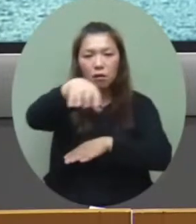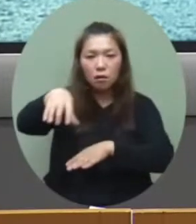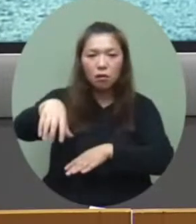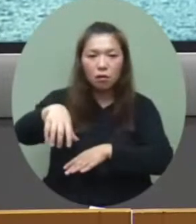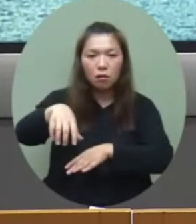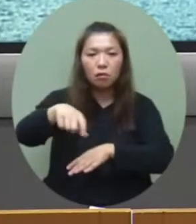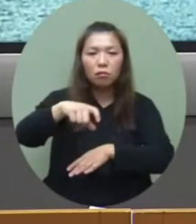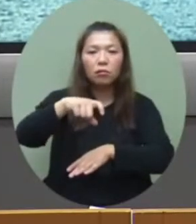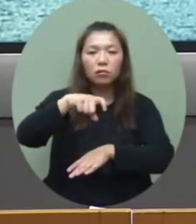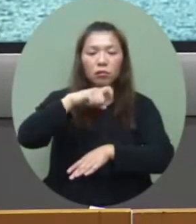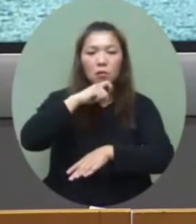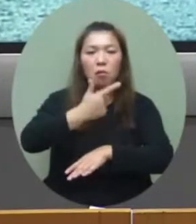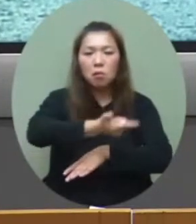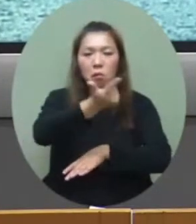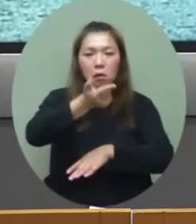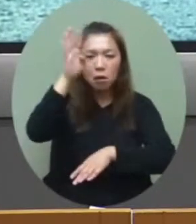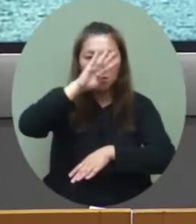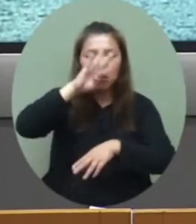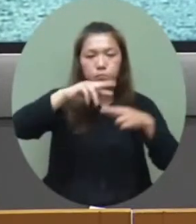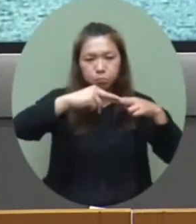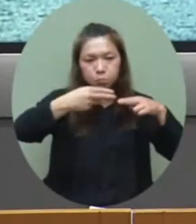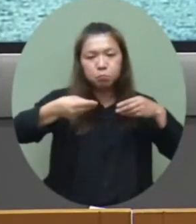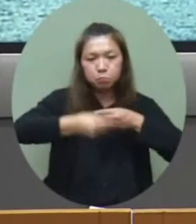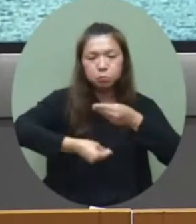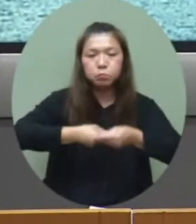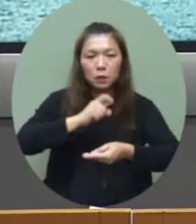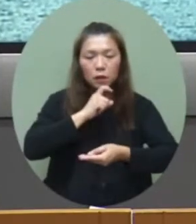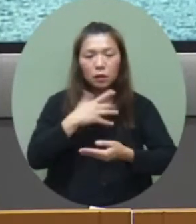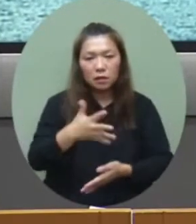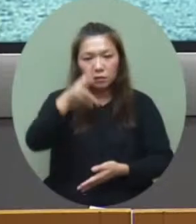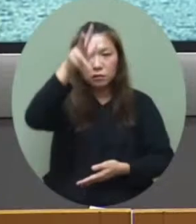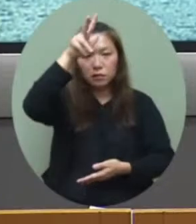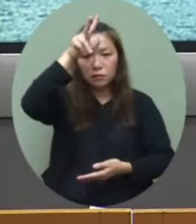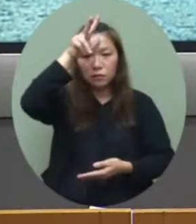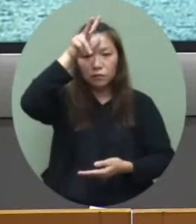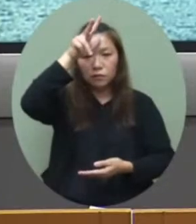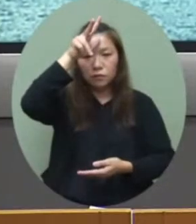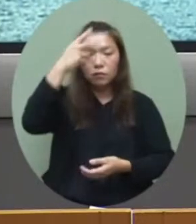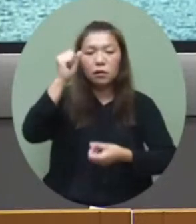We're having more and more cases, which shows